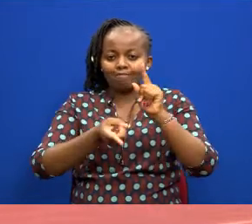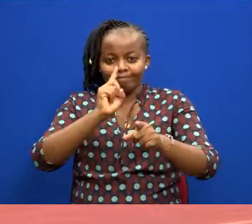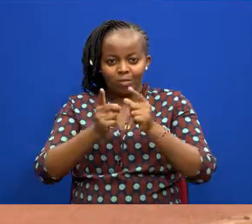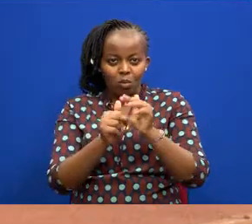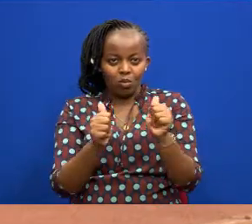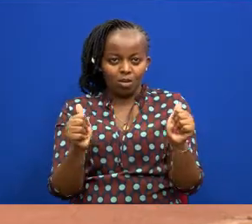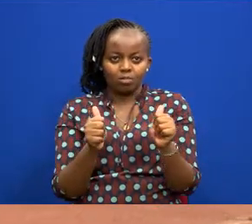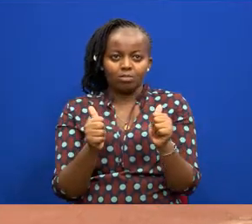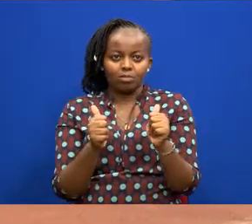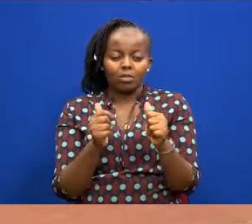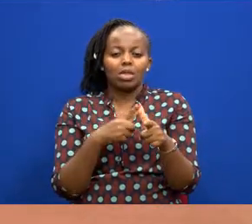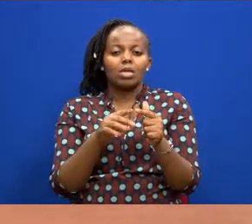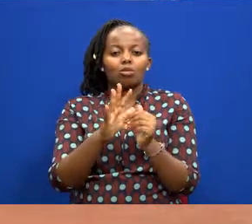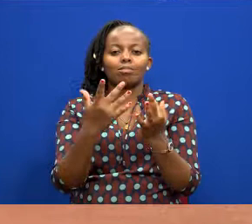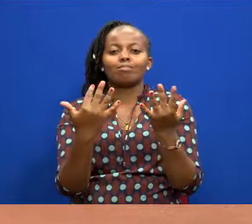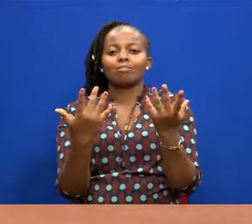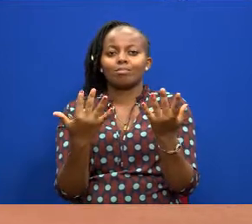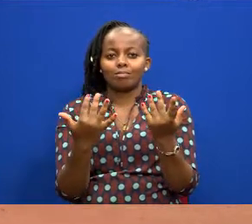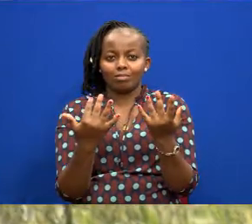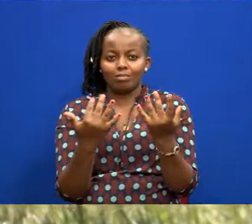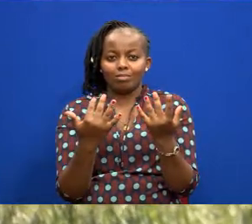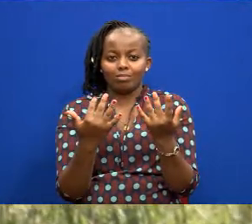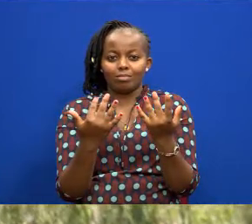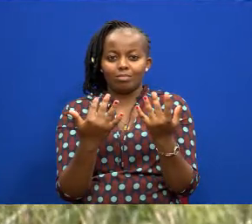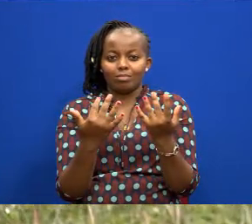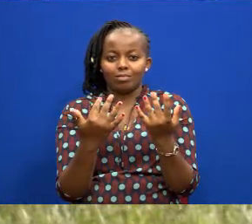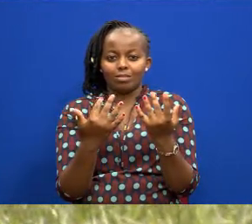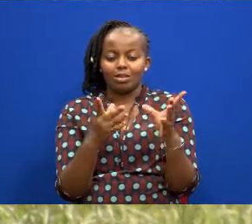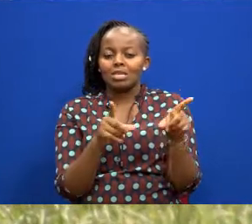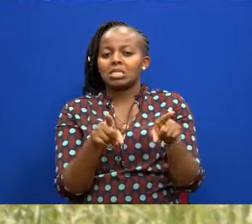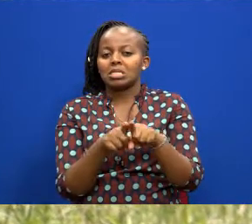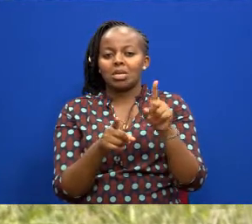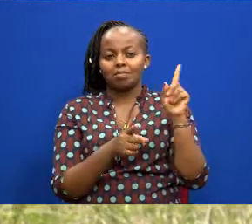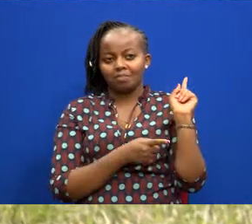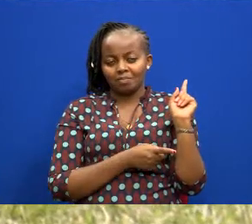line. Your fingers needs to be pointed outwards.